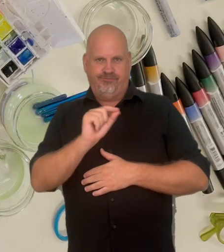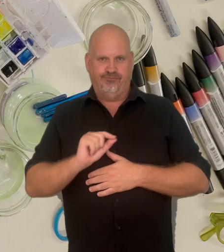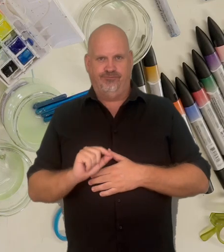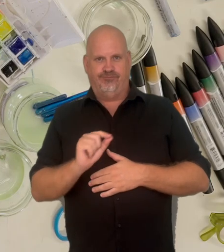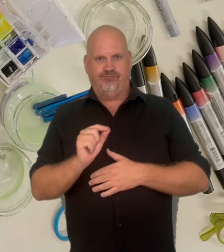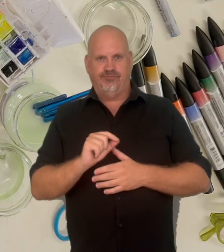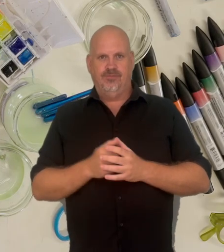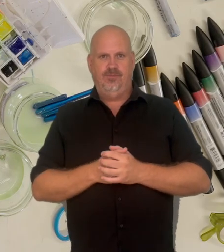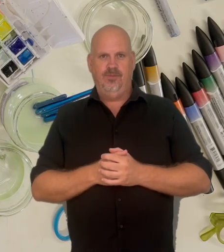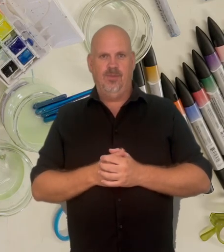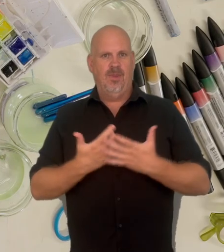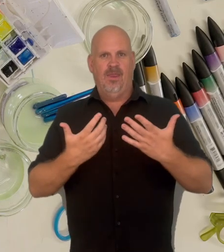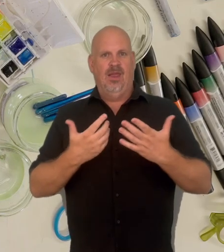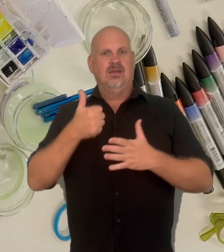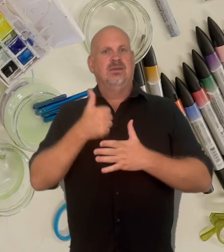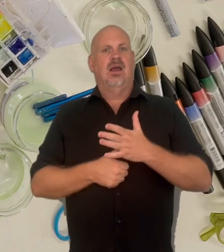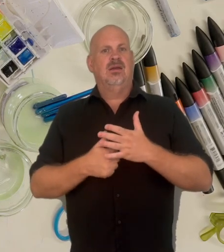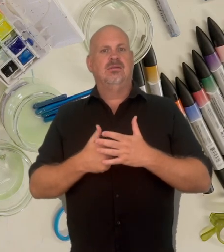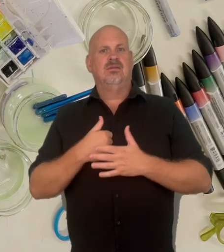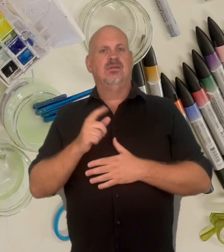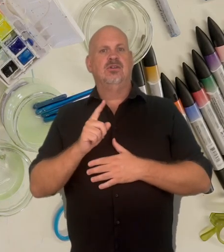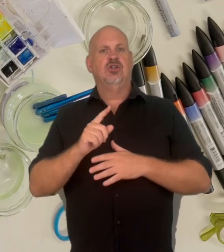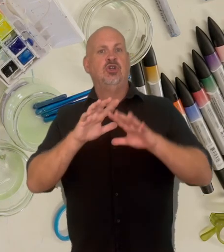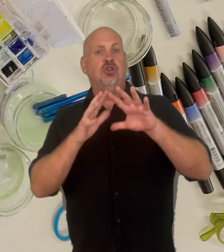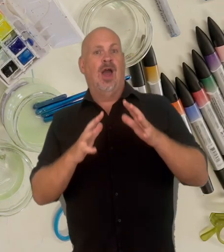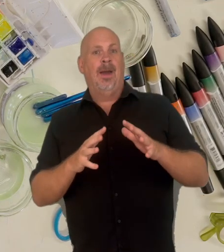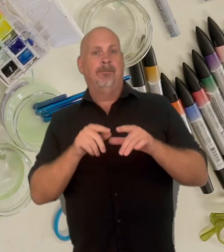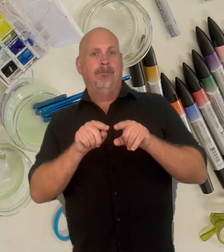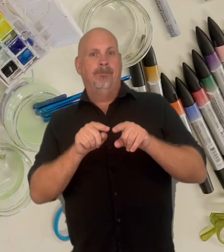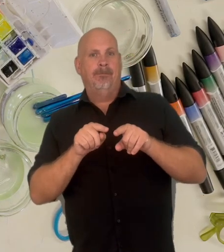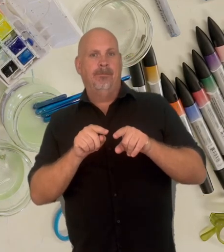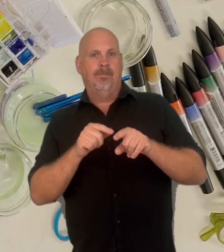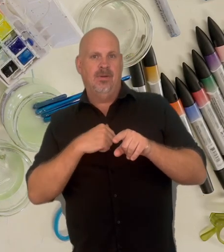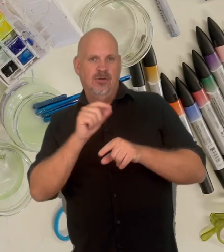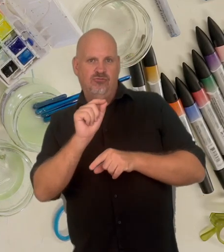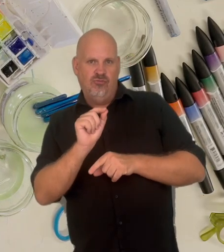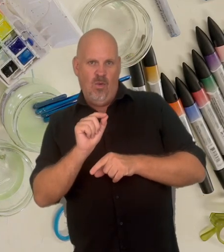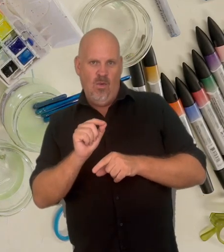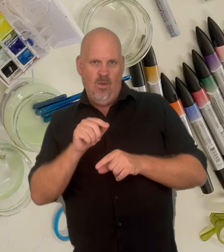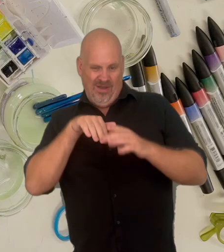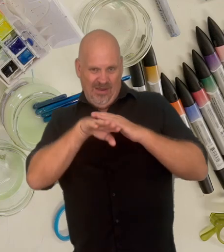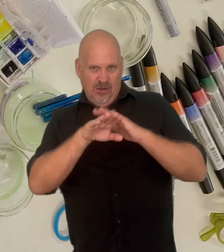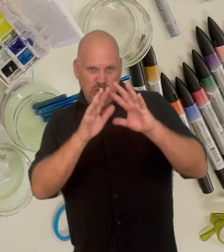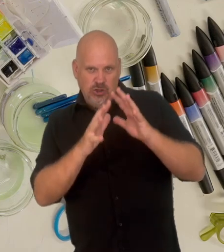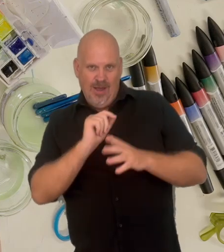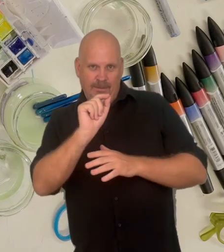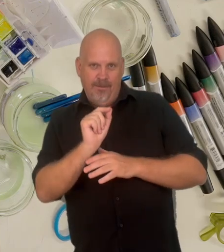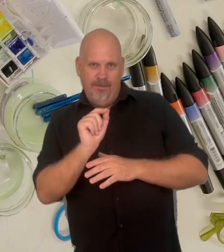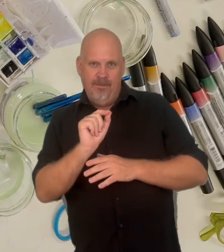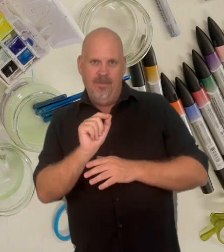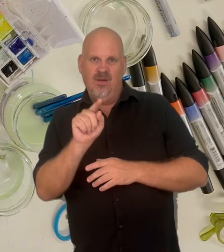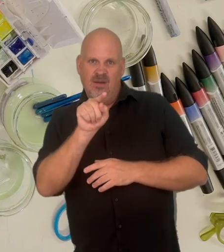and start using some of the shapes that are working well. And I'm going to start drawing into these. I'm going to draw up